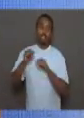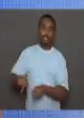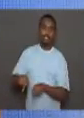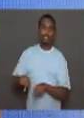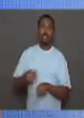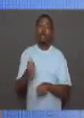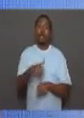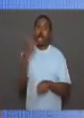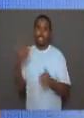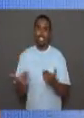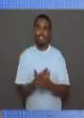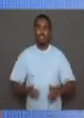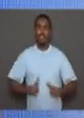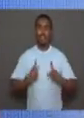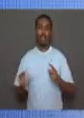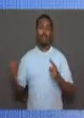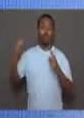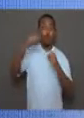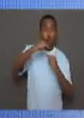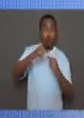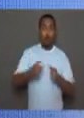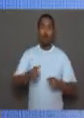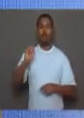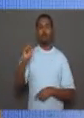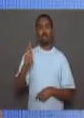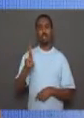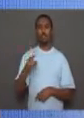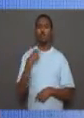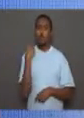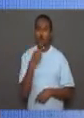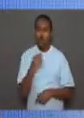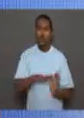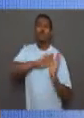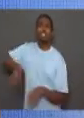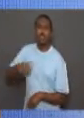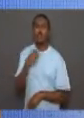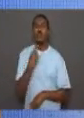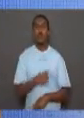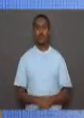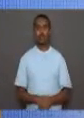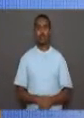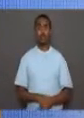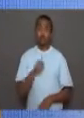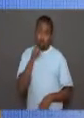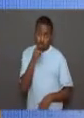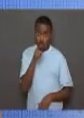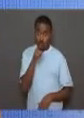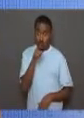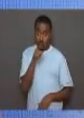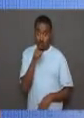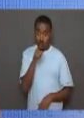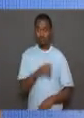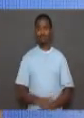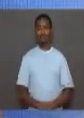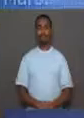Earth, while the others start a new life on Mars. Who will be abandoned? Will it be